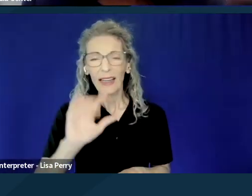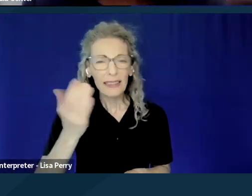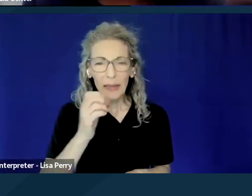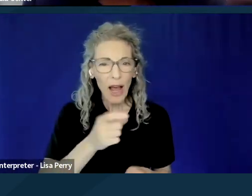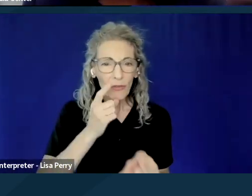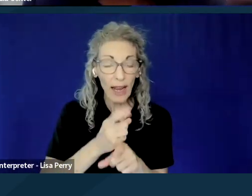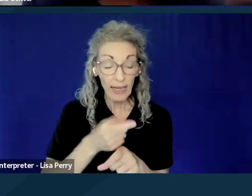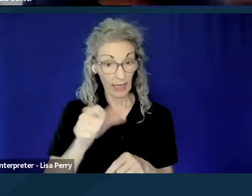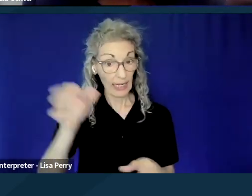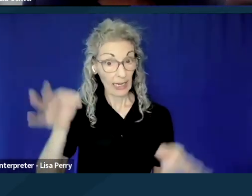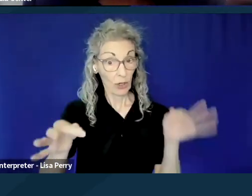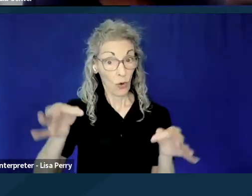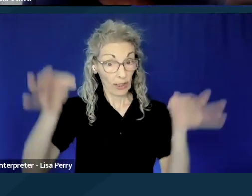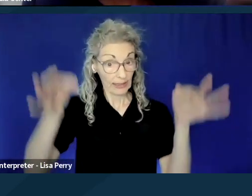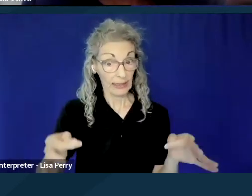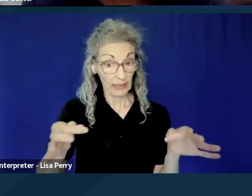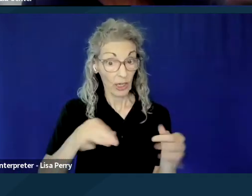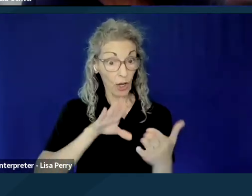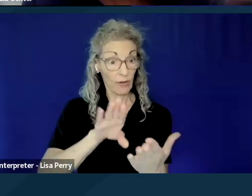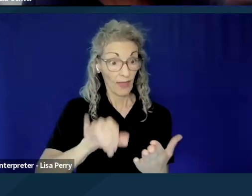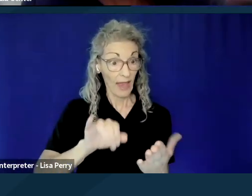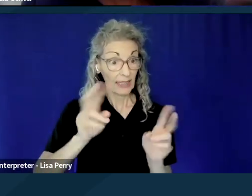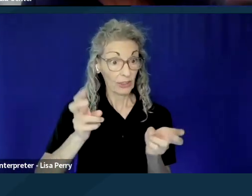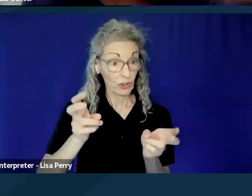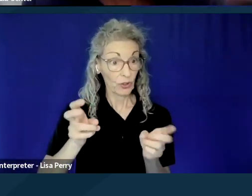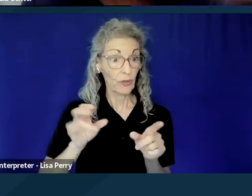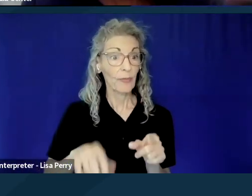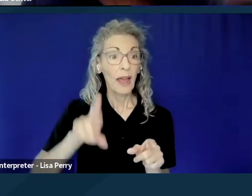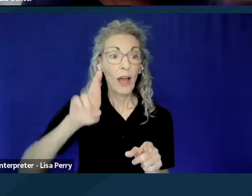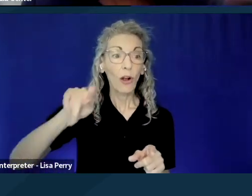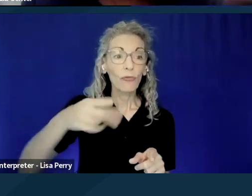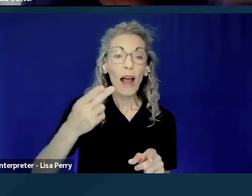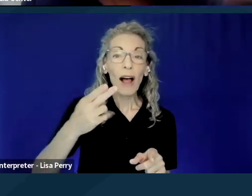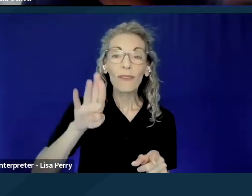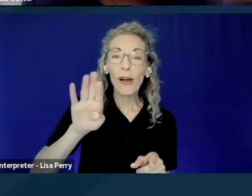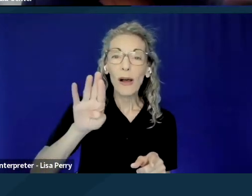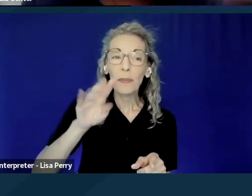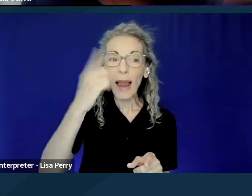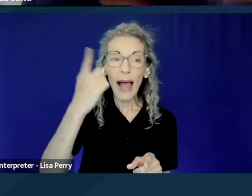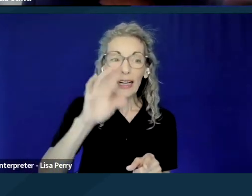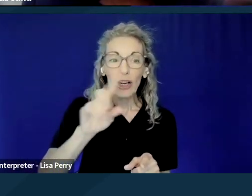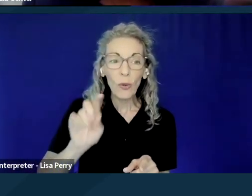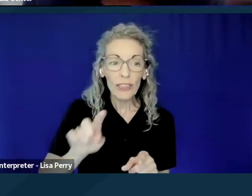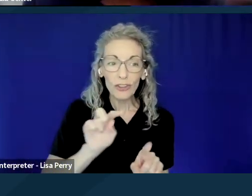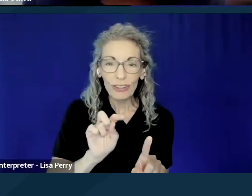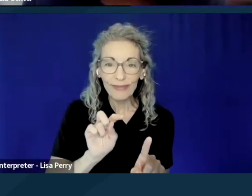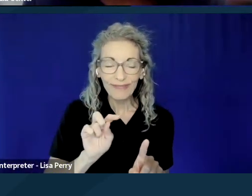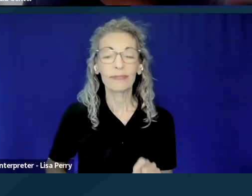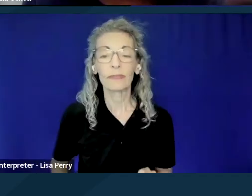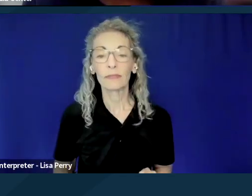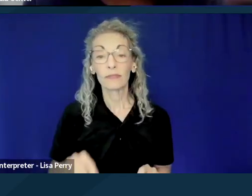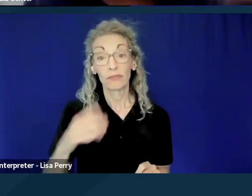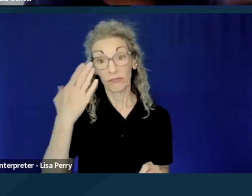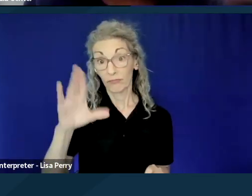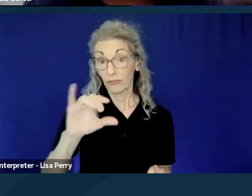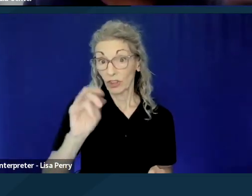court decisions addressing this issue? I don't know, Jennifer, if you want to talk about the contractors